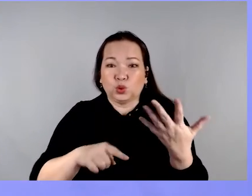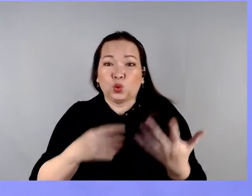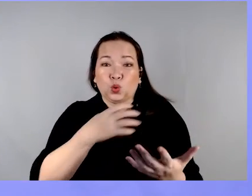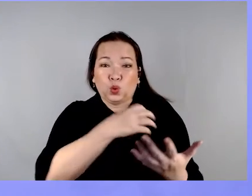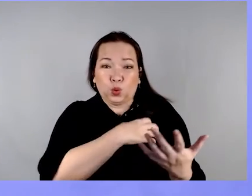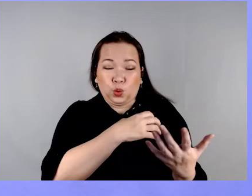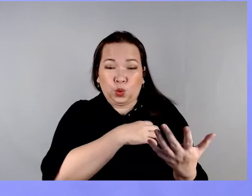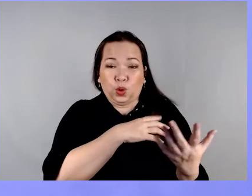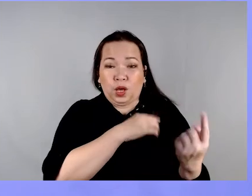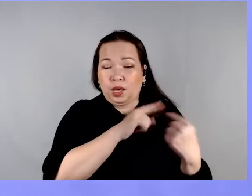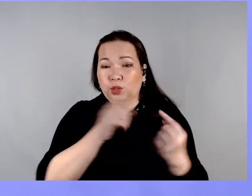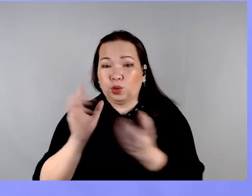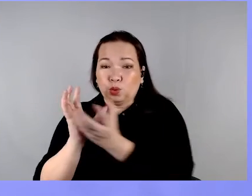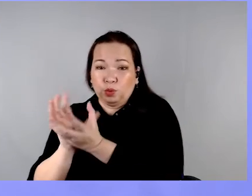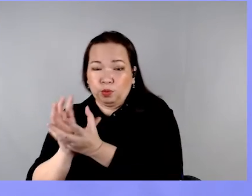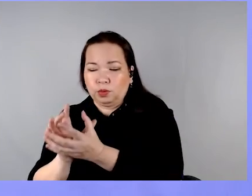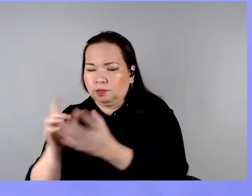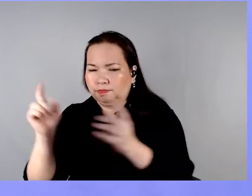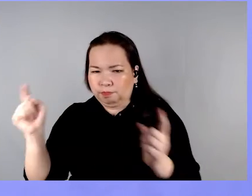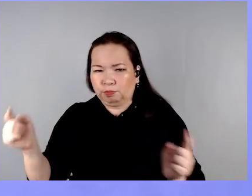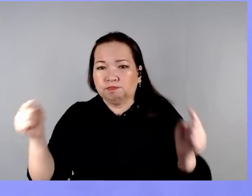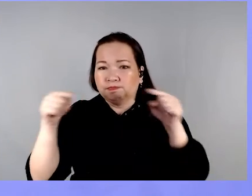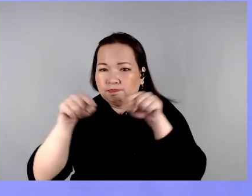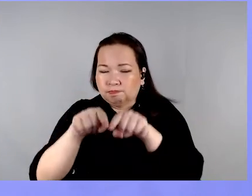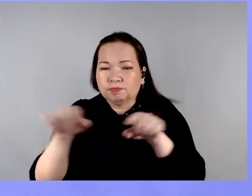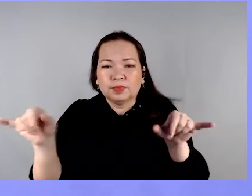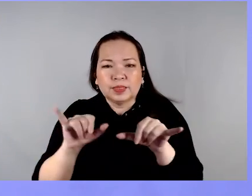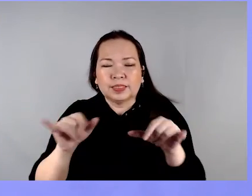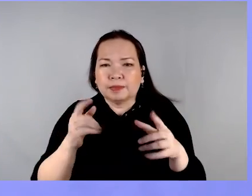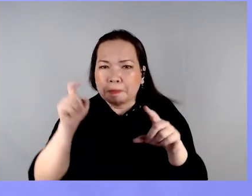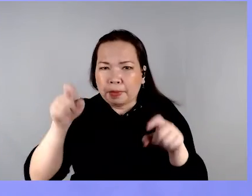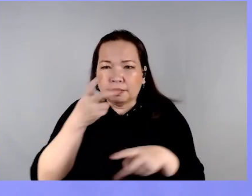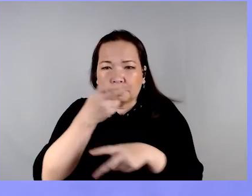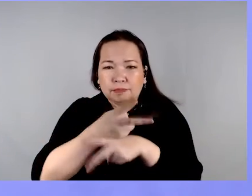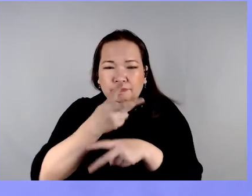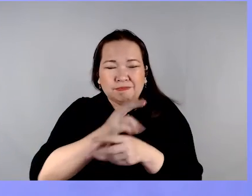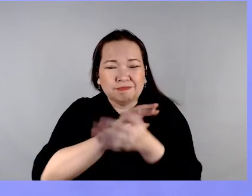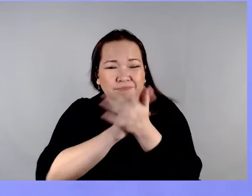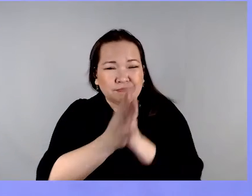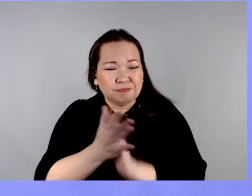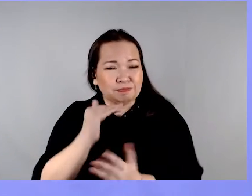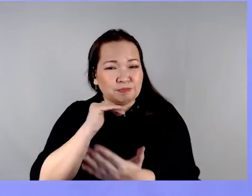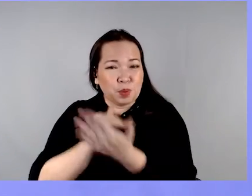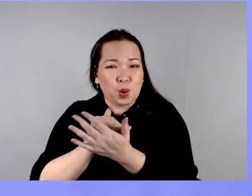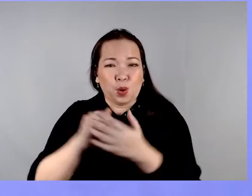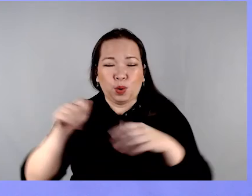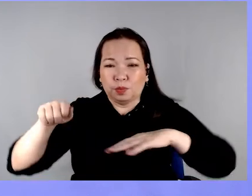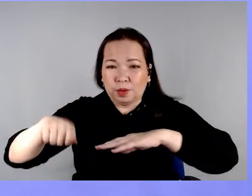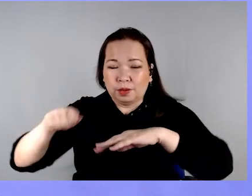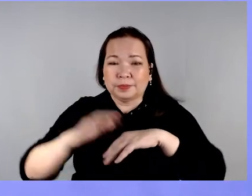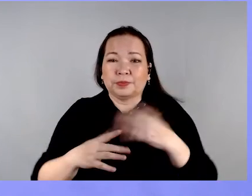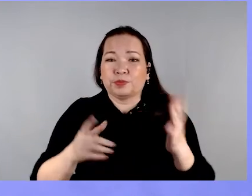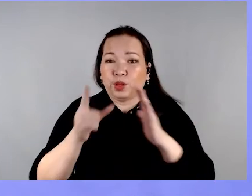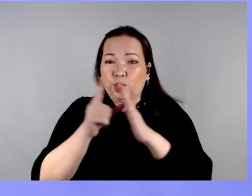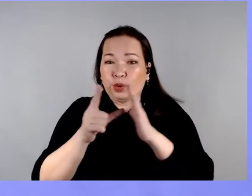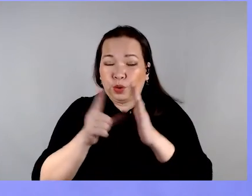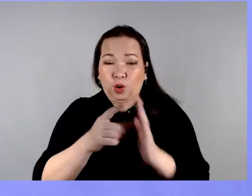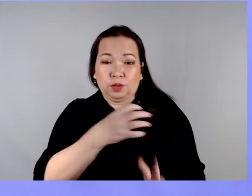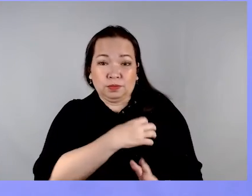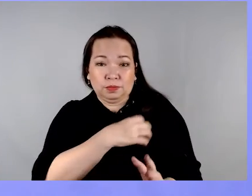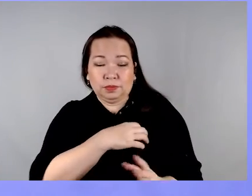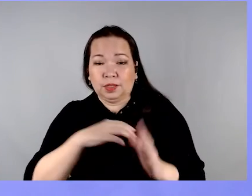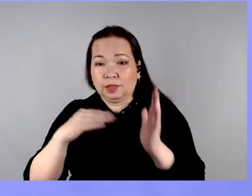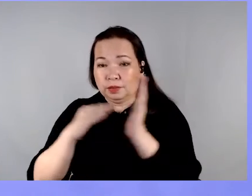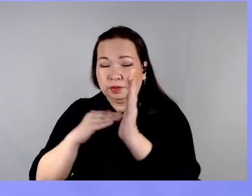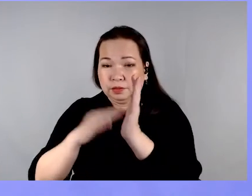Law enforcement and the community pillar overlap in working towards maintaining peace and order and preventing crime. Law